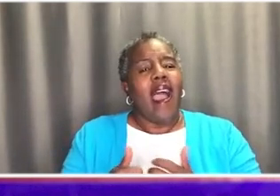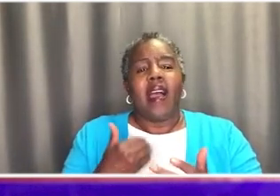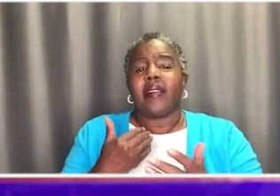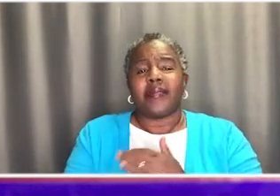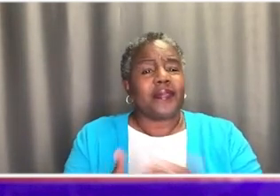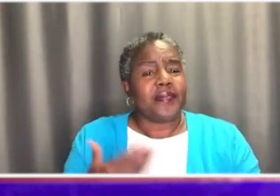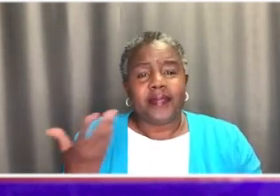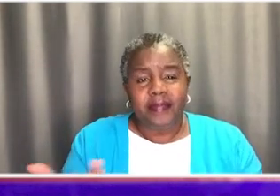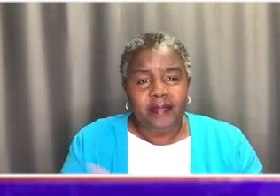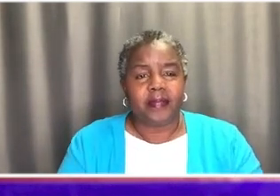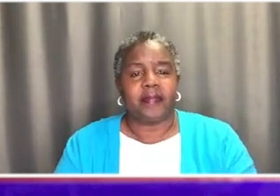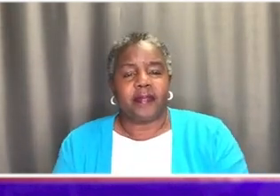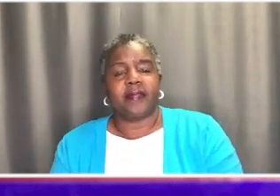However,